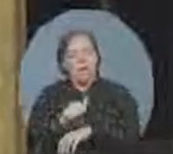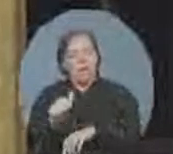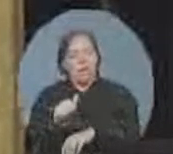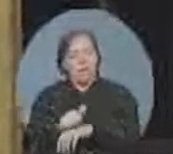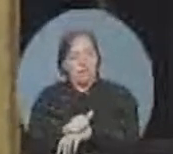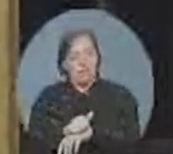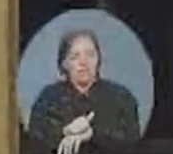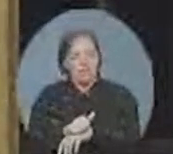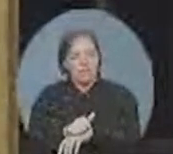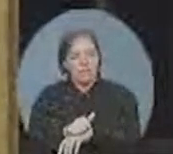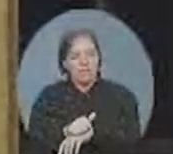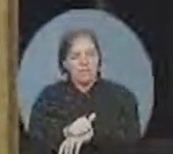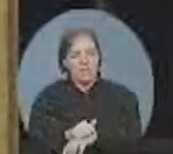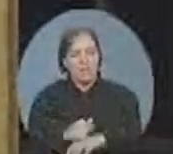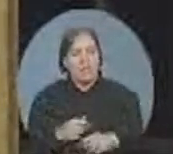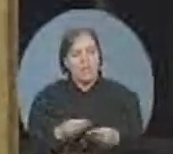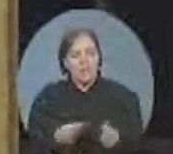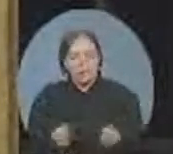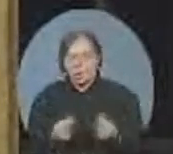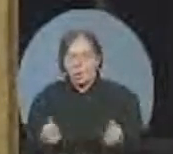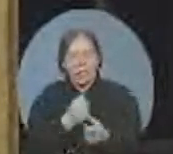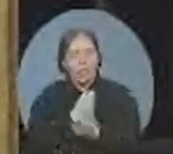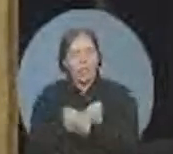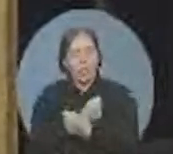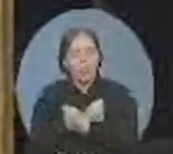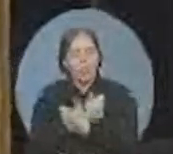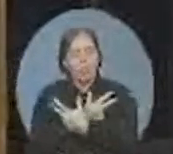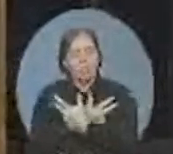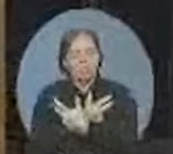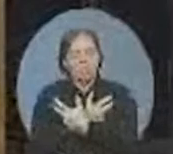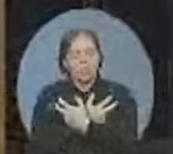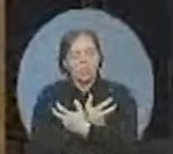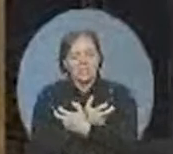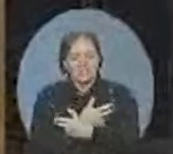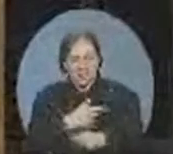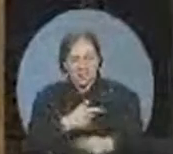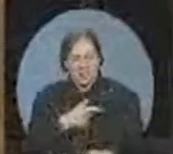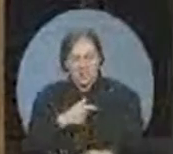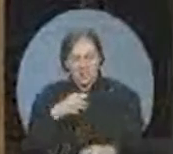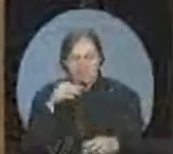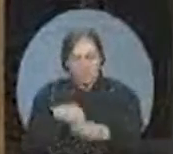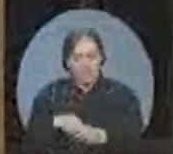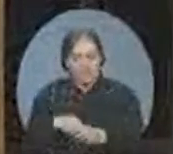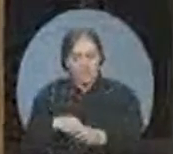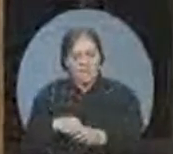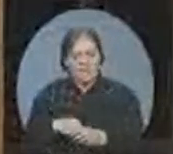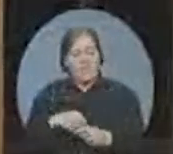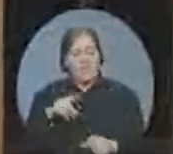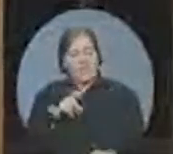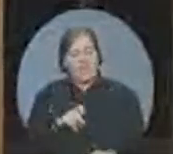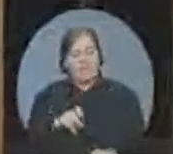Fort Chippewa people are here in Ottawa with cancer rates in their community that are off the charts. Now, will this government tell the people in